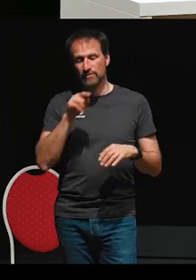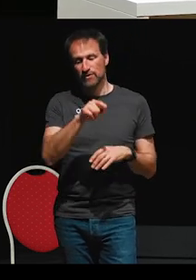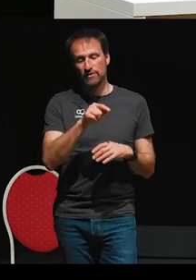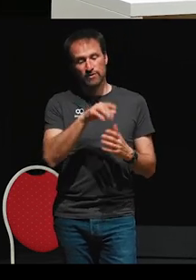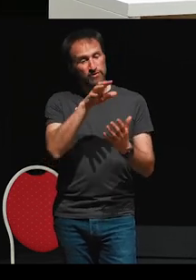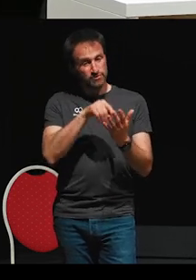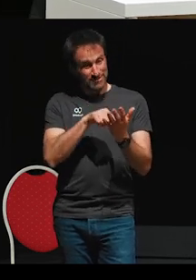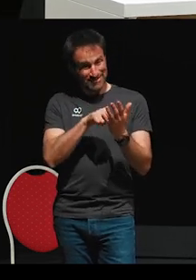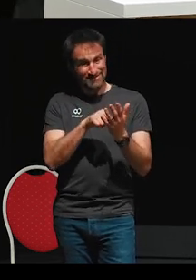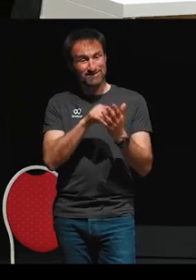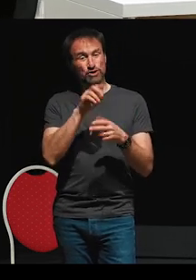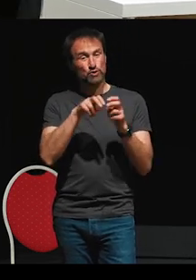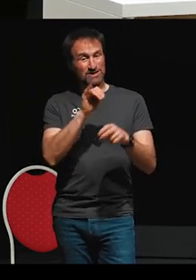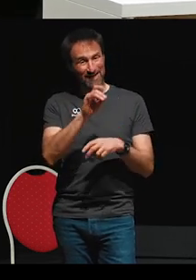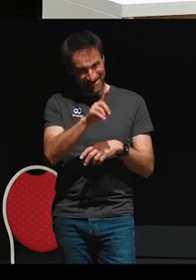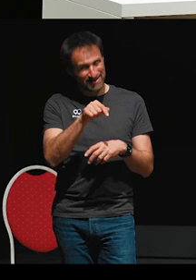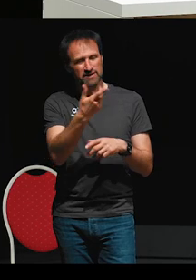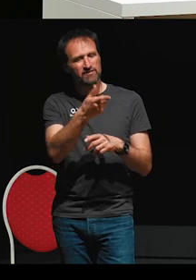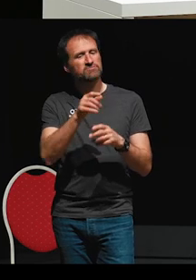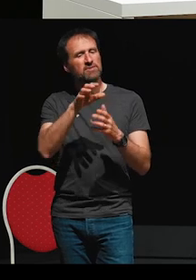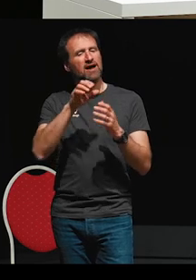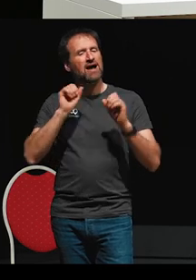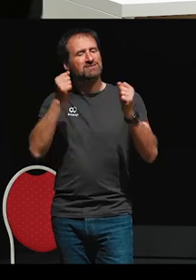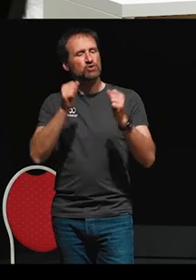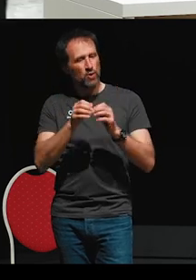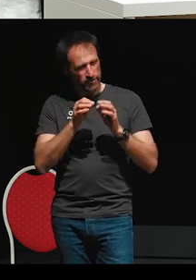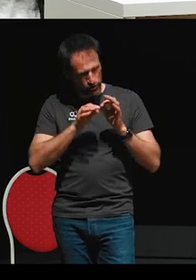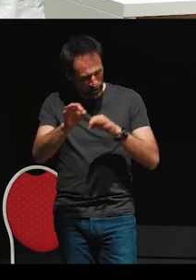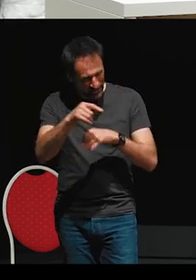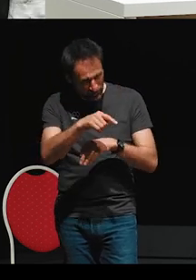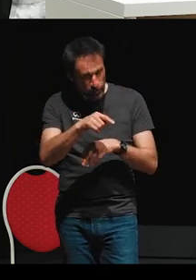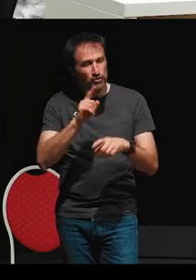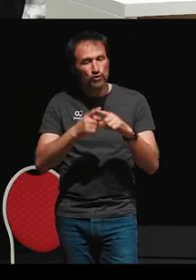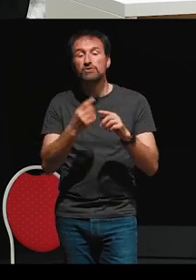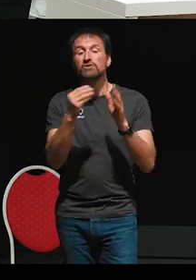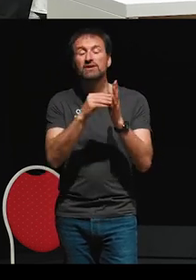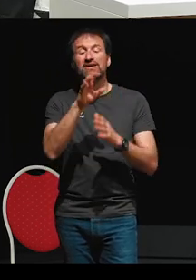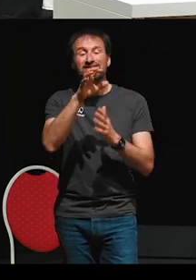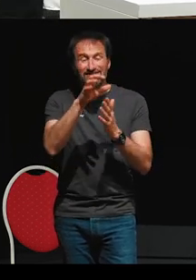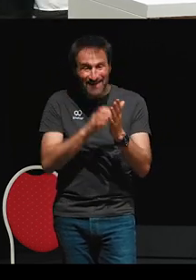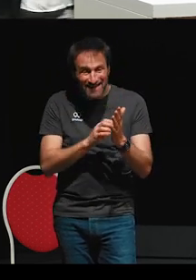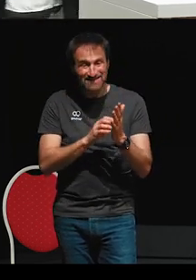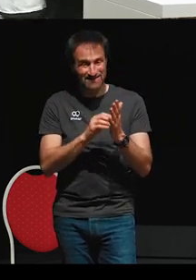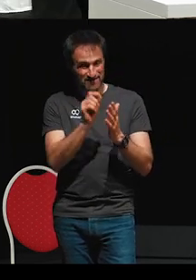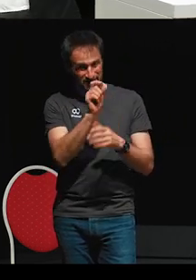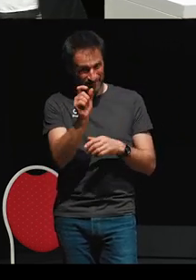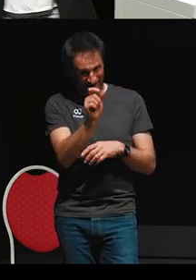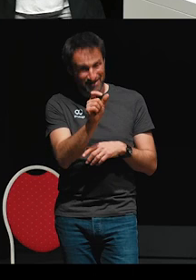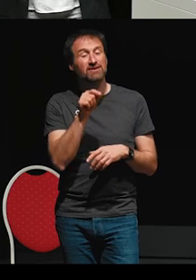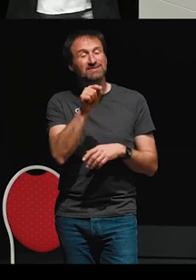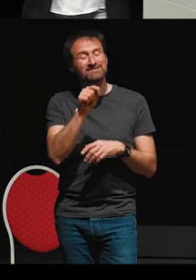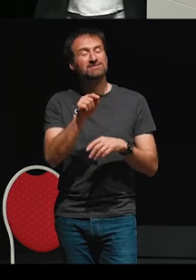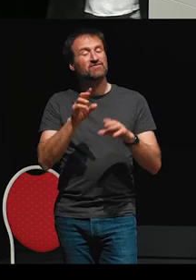action. And let's say the text field. The text field here is used for